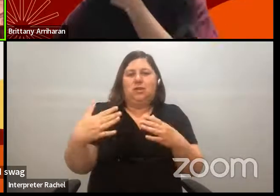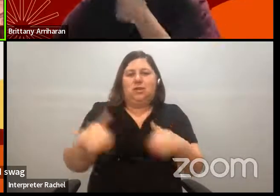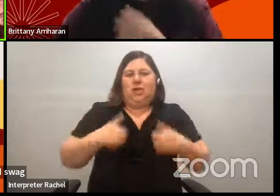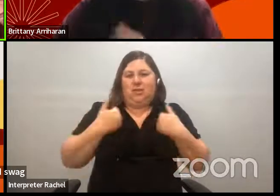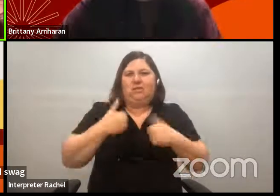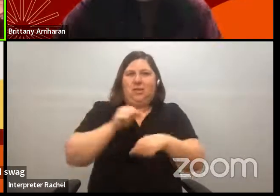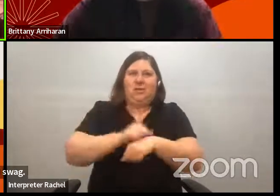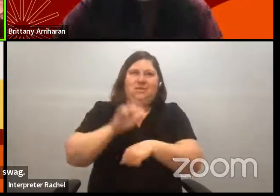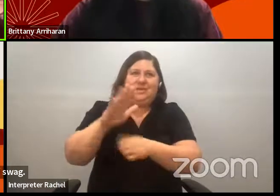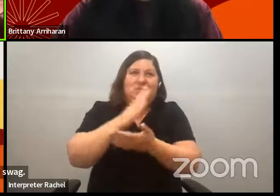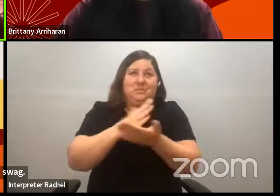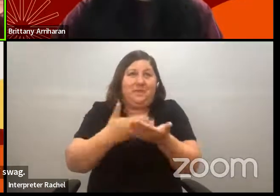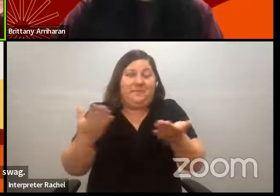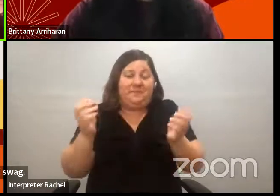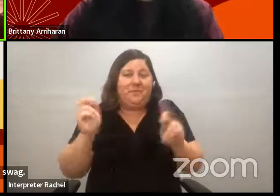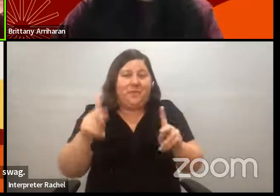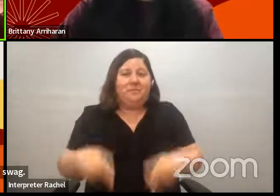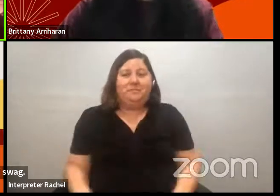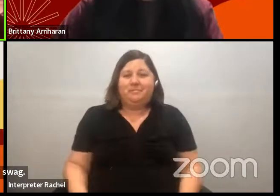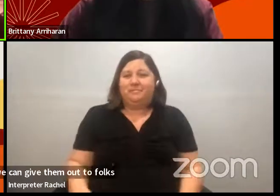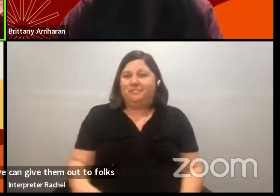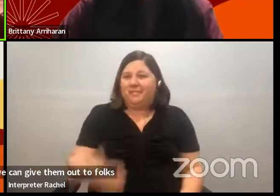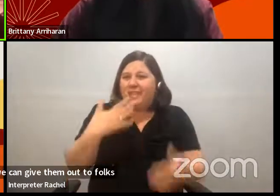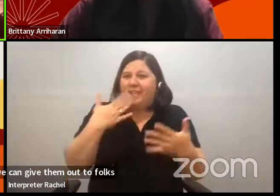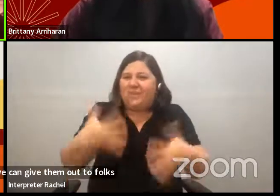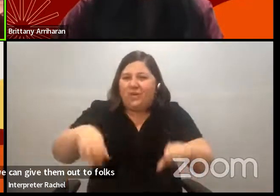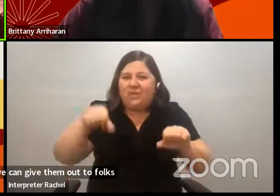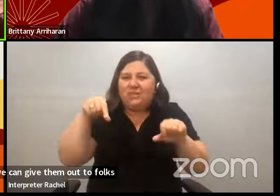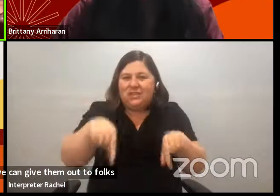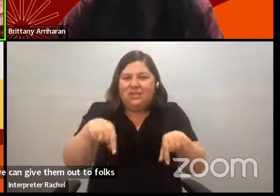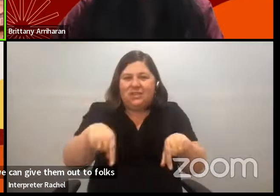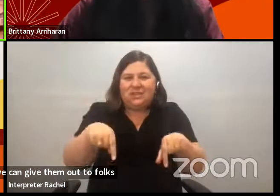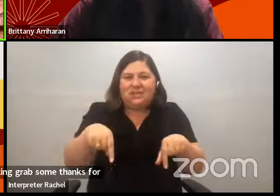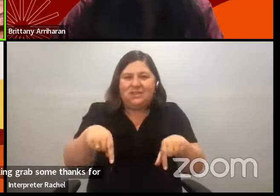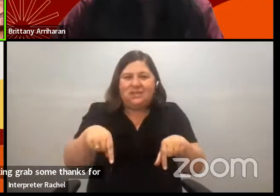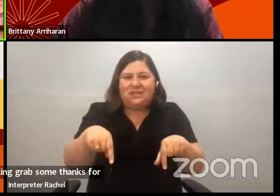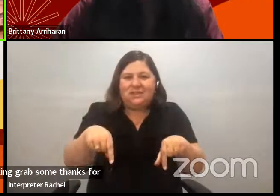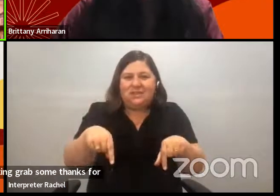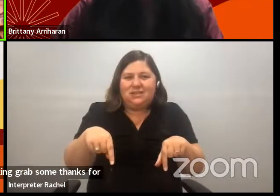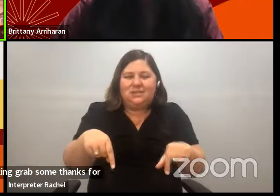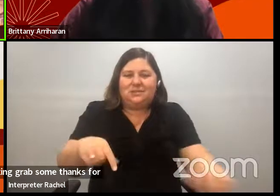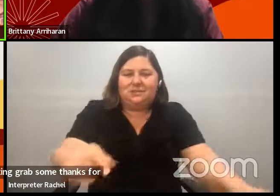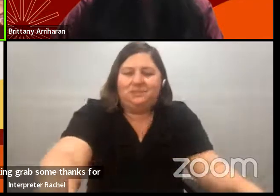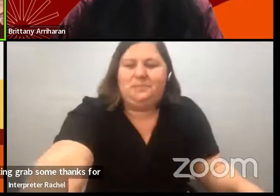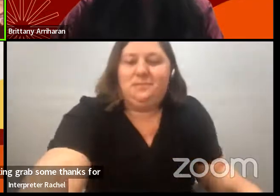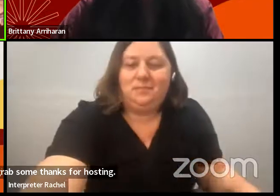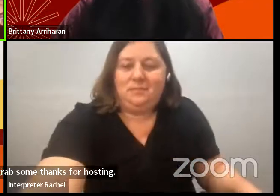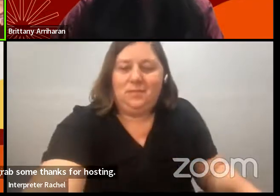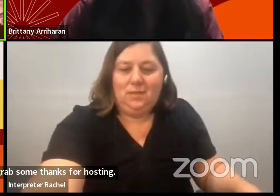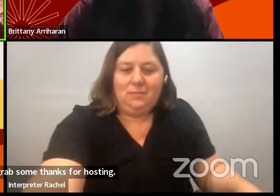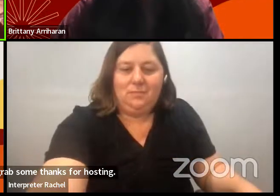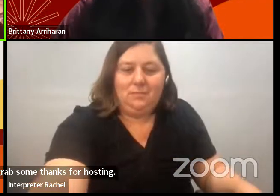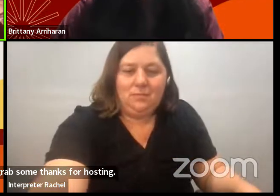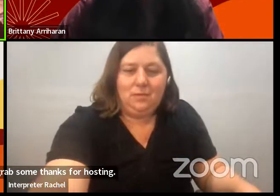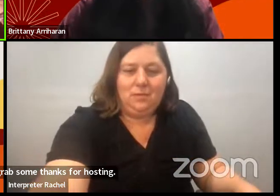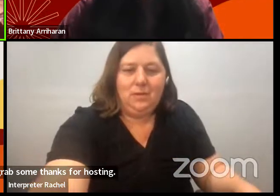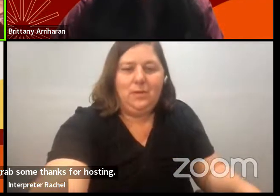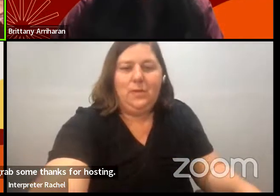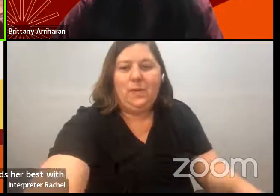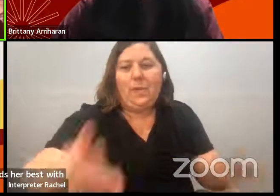swing by and they can grab some. Thanks for hosting, and Karina sends her best regards. Hopefully she'll be able to